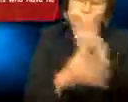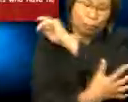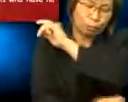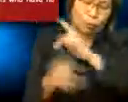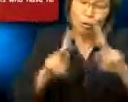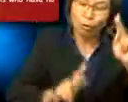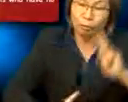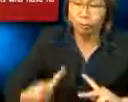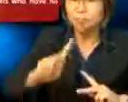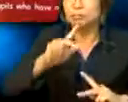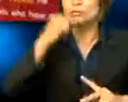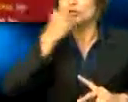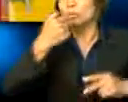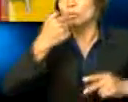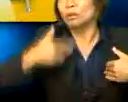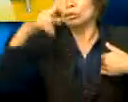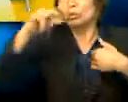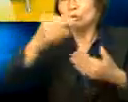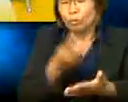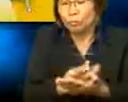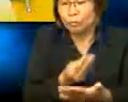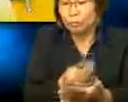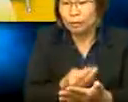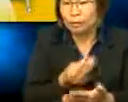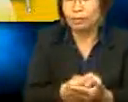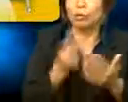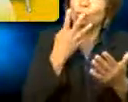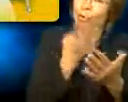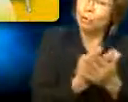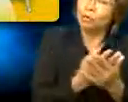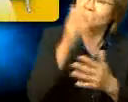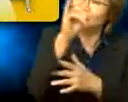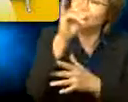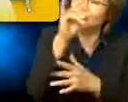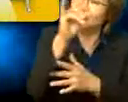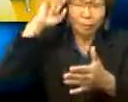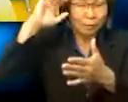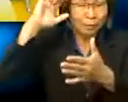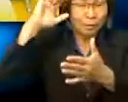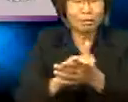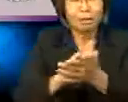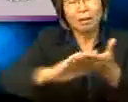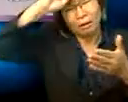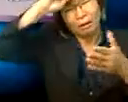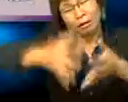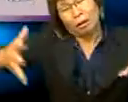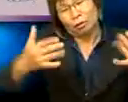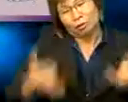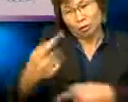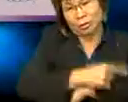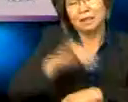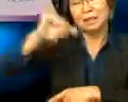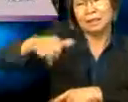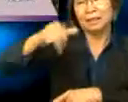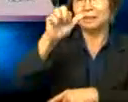no money. Well, Siti, I believe you've learned a lot today. Yes, Mr.